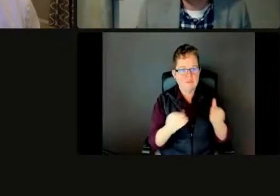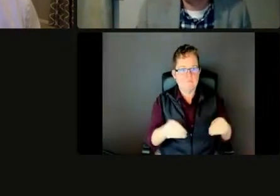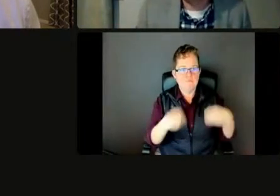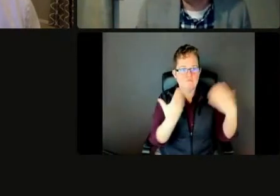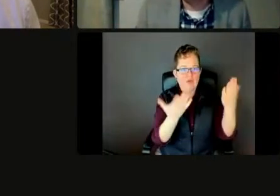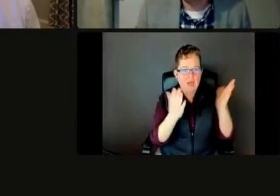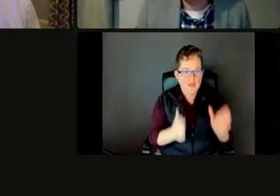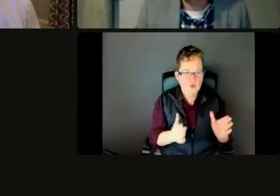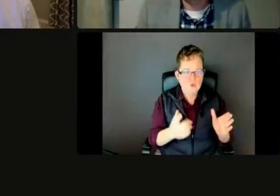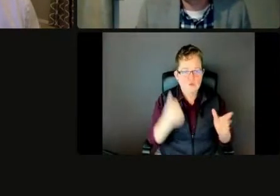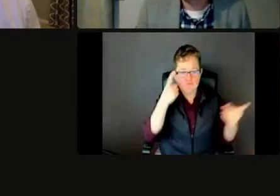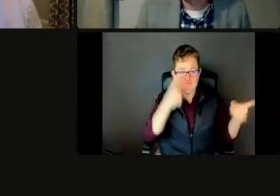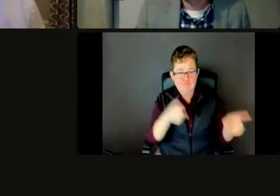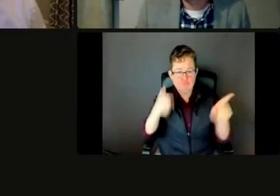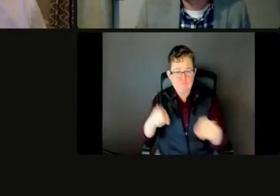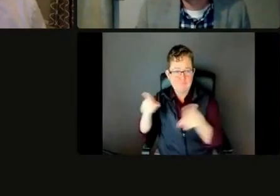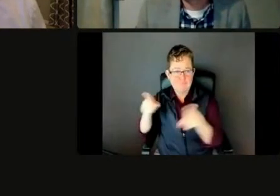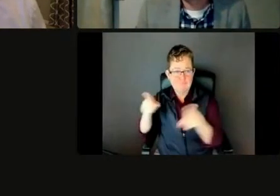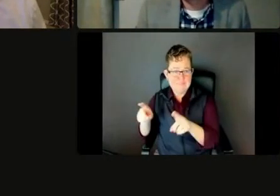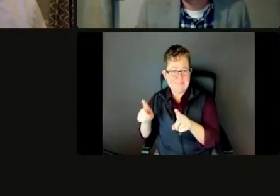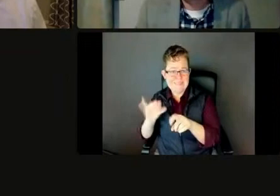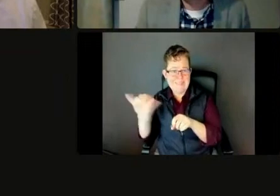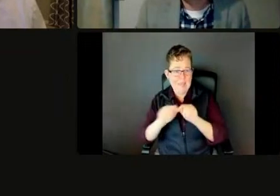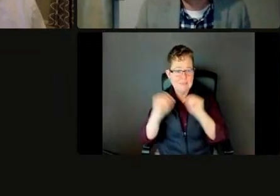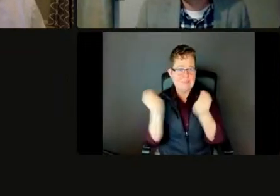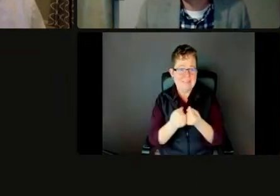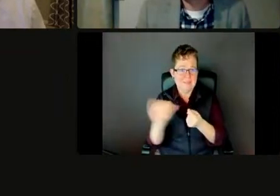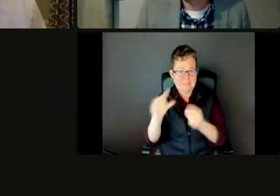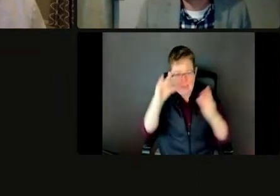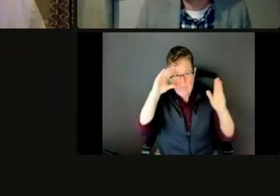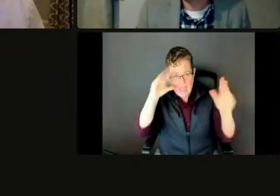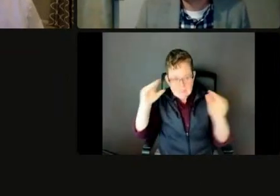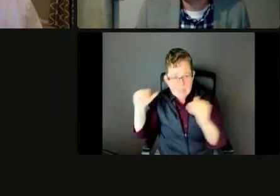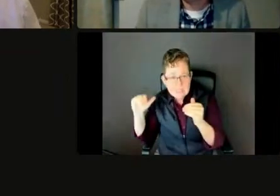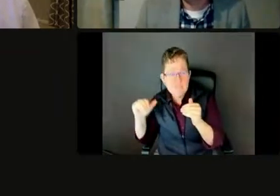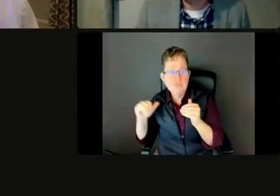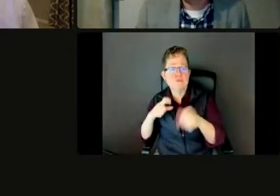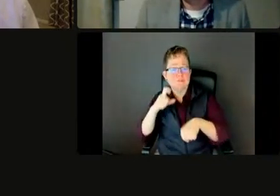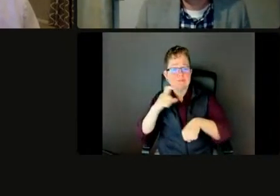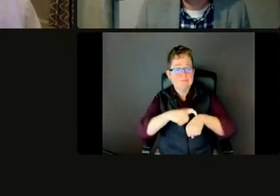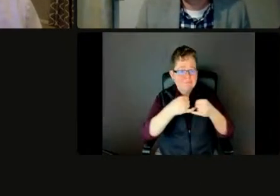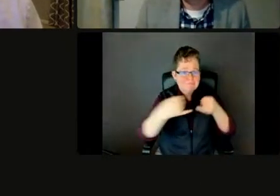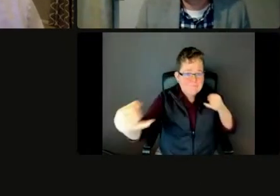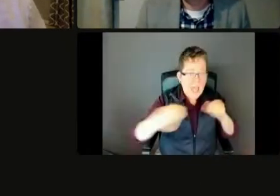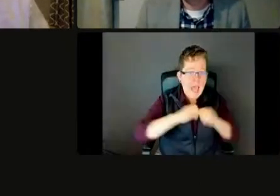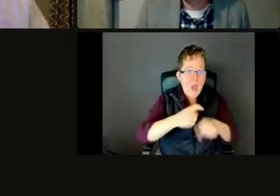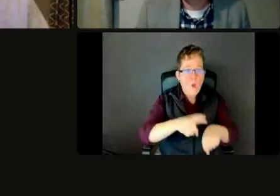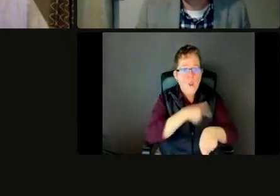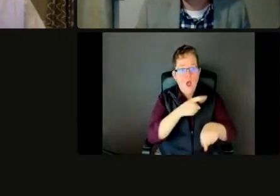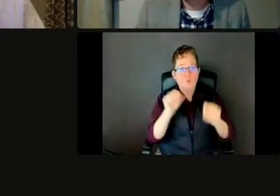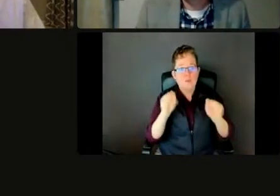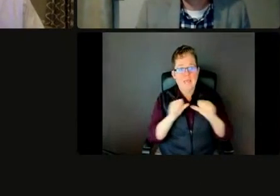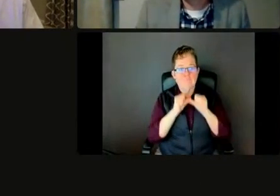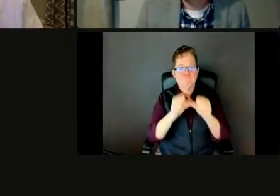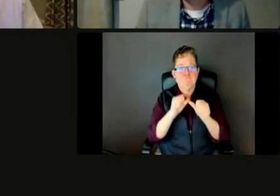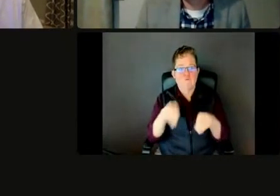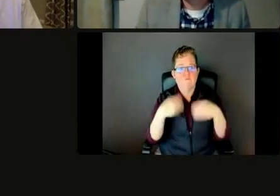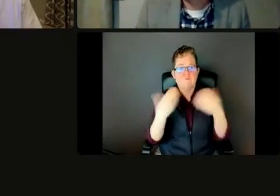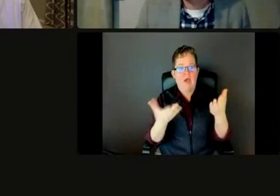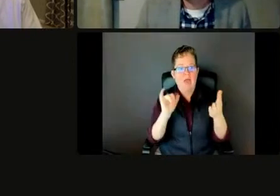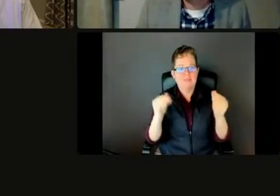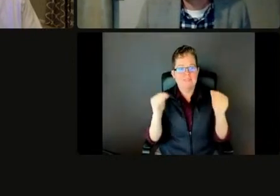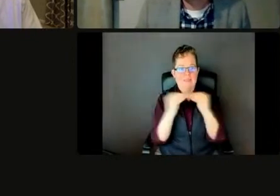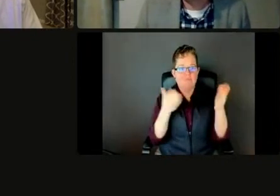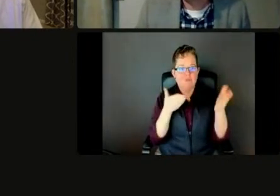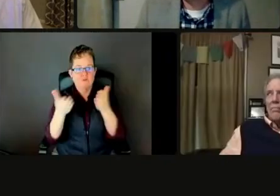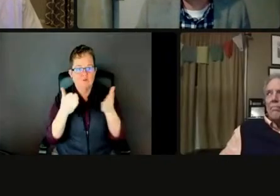all on the same team and all on the same expectations as far as how long can we really provide this level of service before